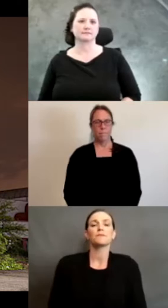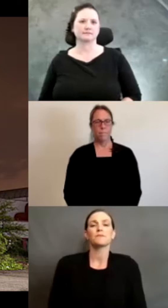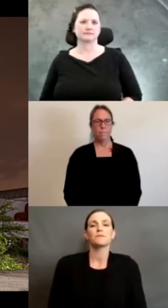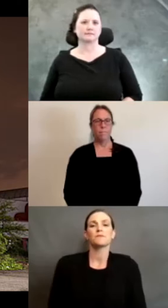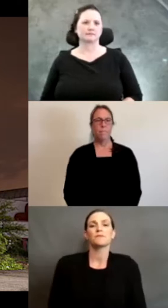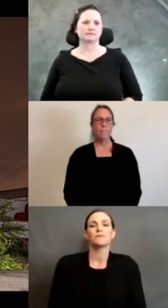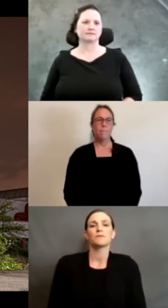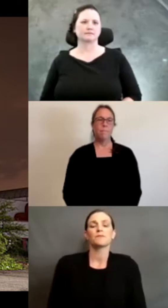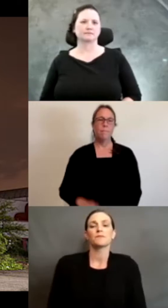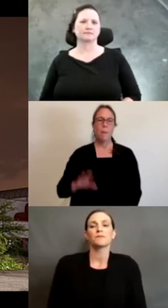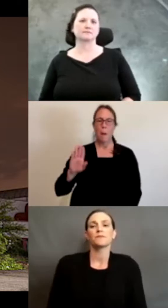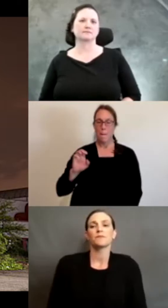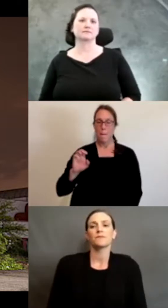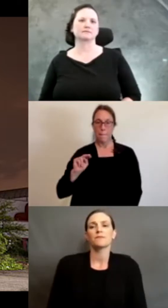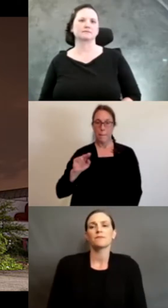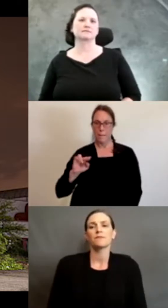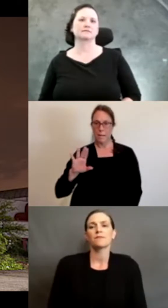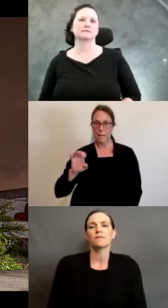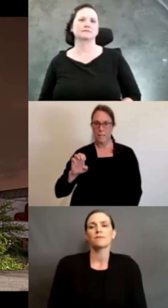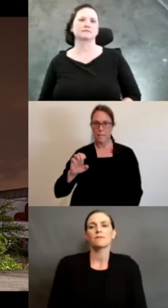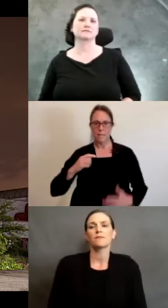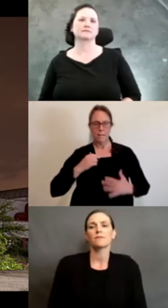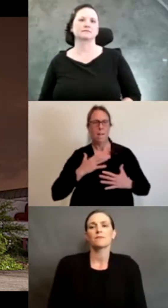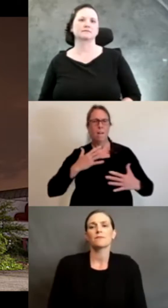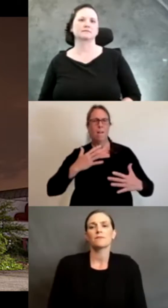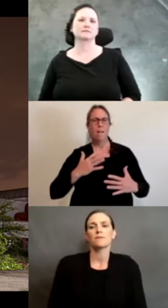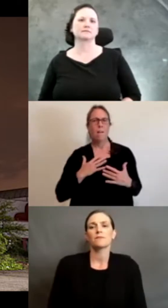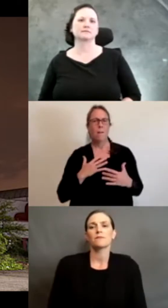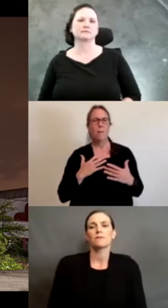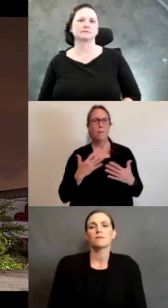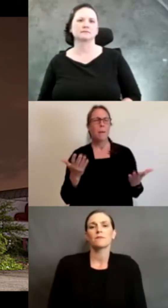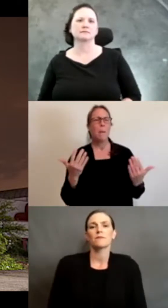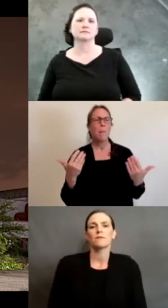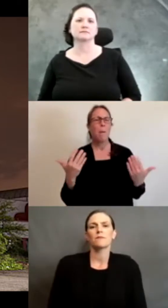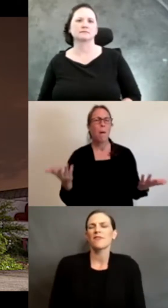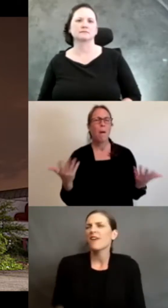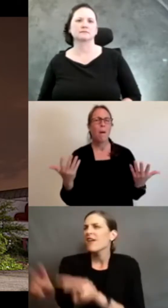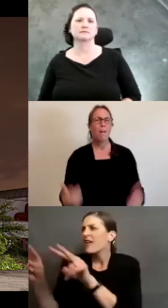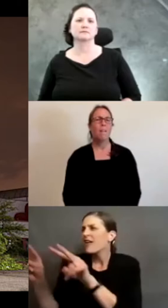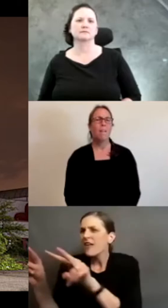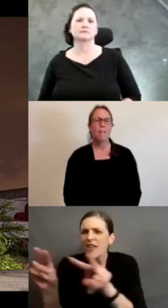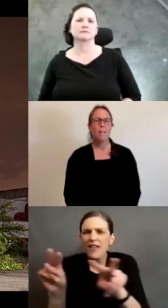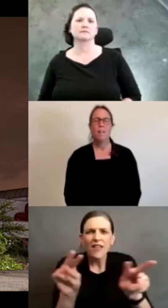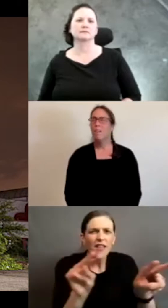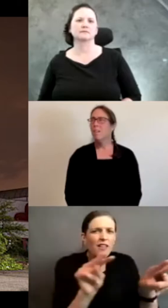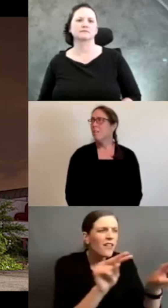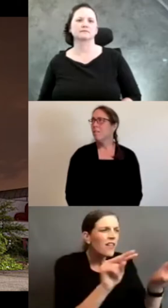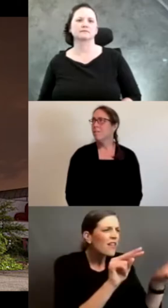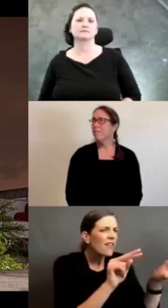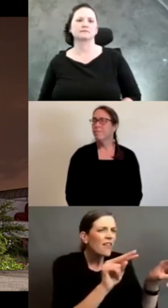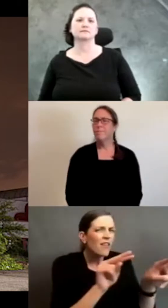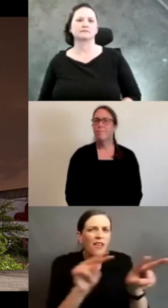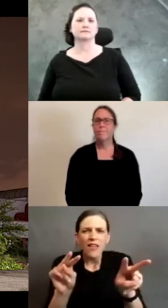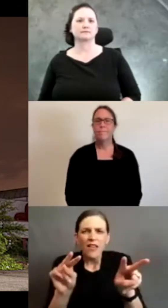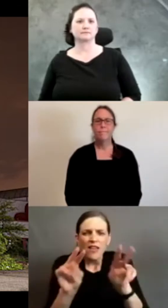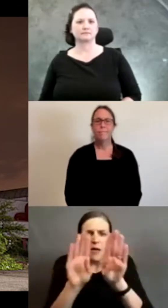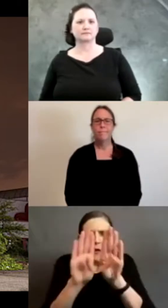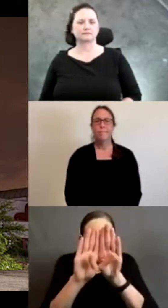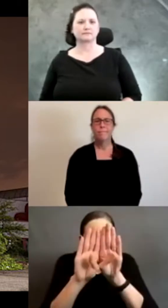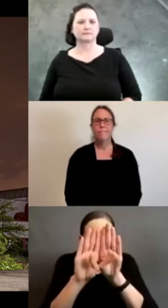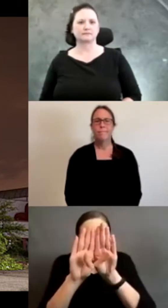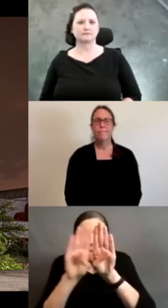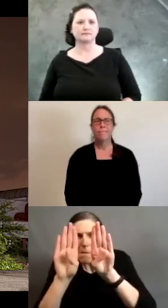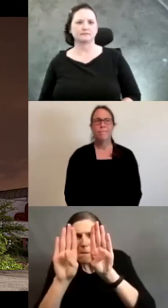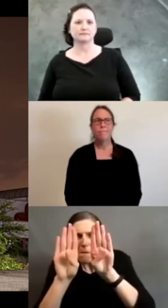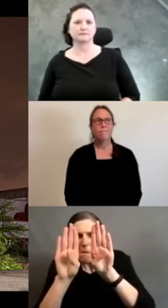Come on. He looks around, then squeezes through an opening where the boarded-up door is